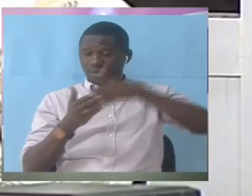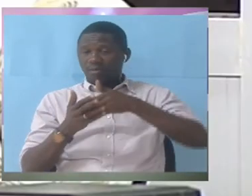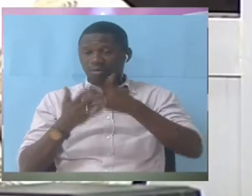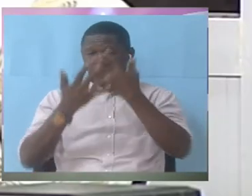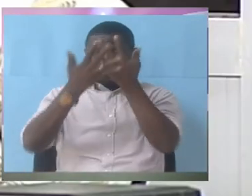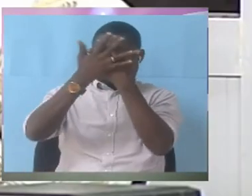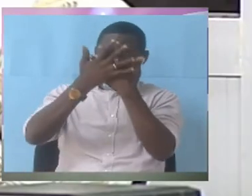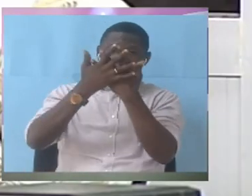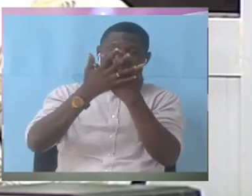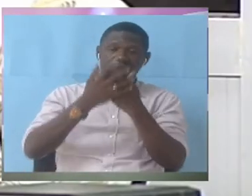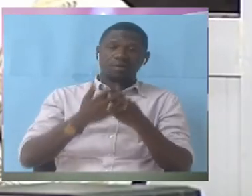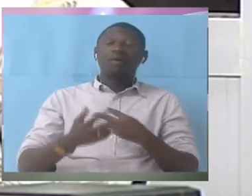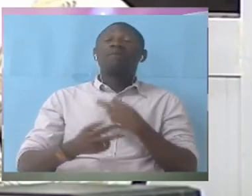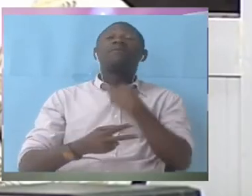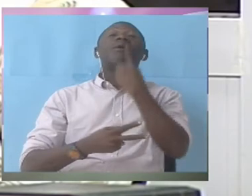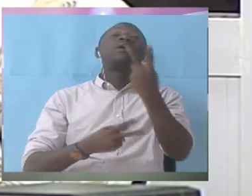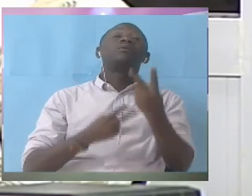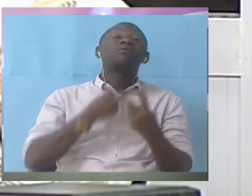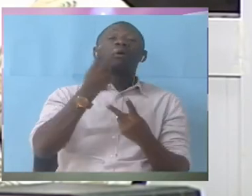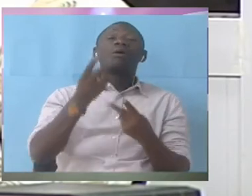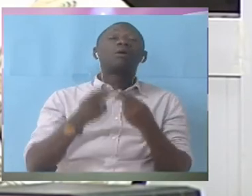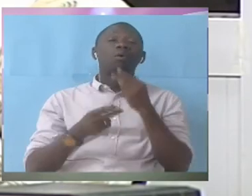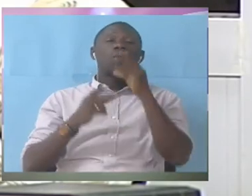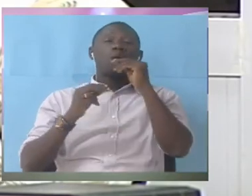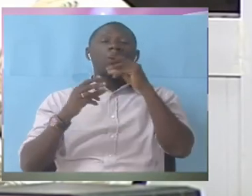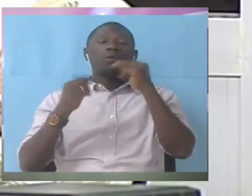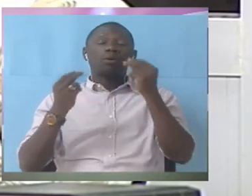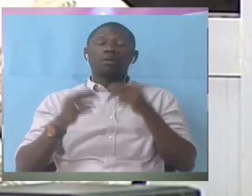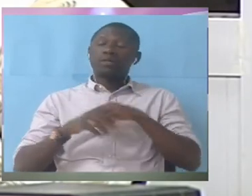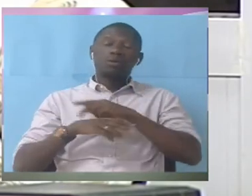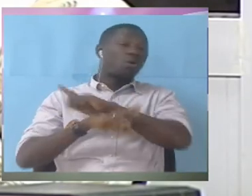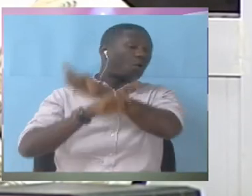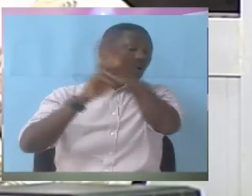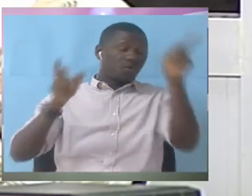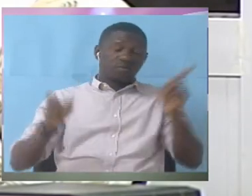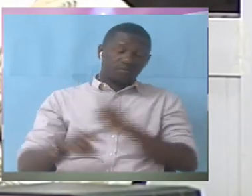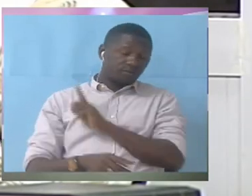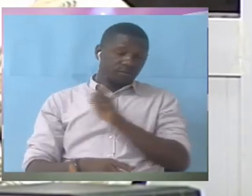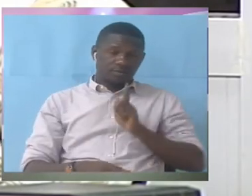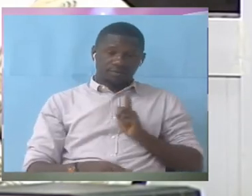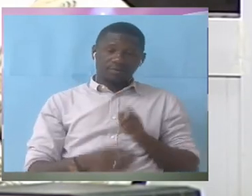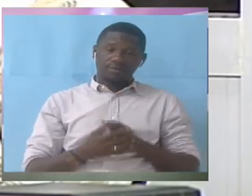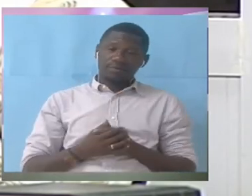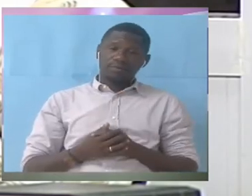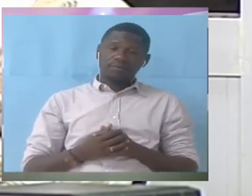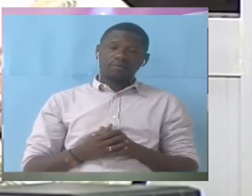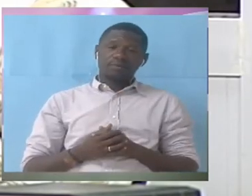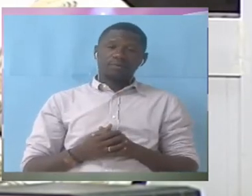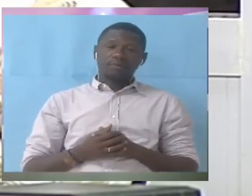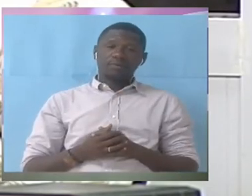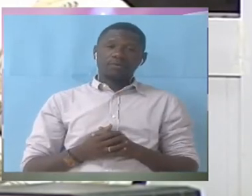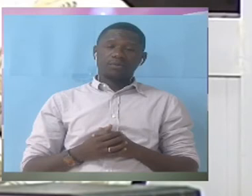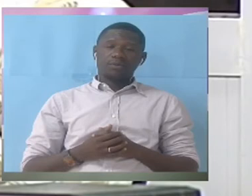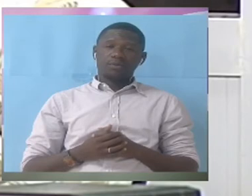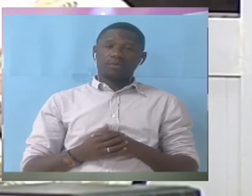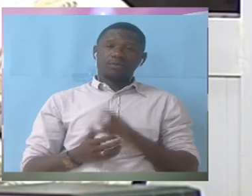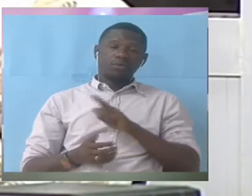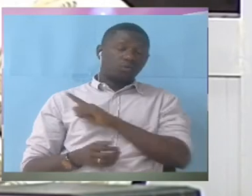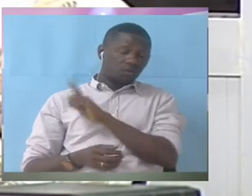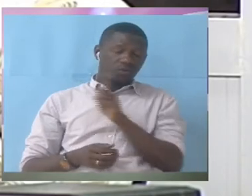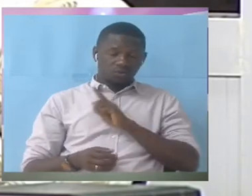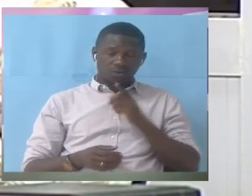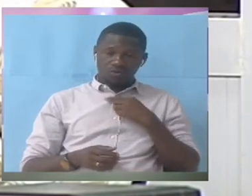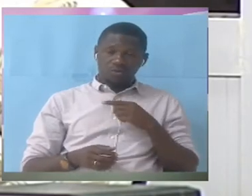exé shouting ñu yuhu at all of us ñu ciow ci suñ ko ñun ñep we are going to set an example on